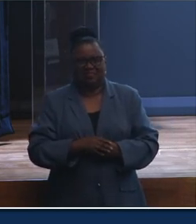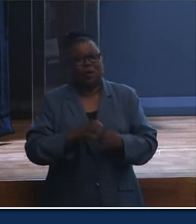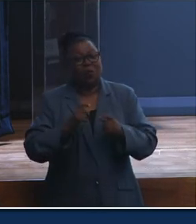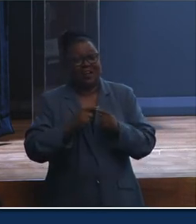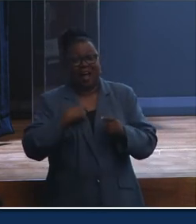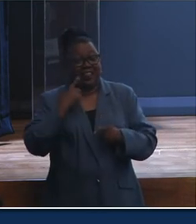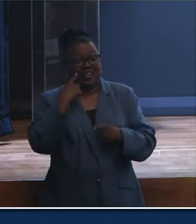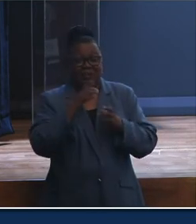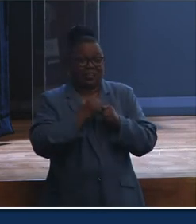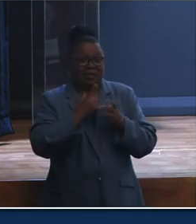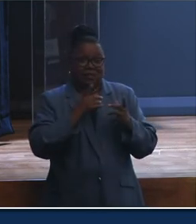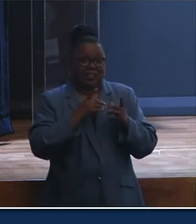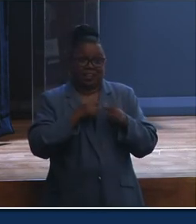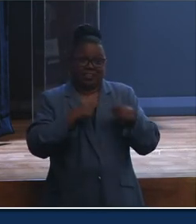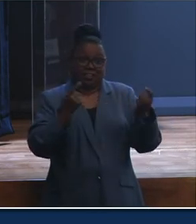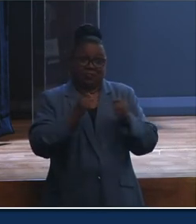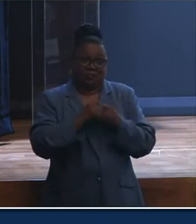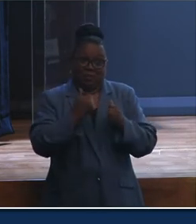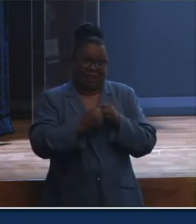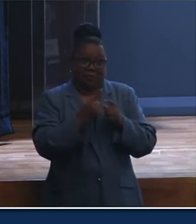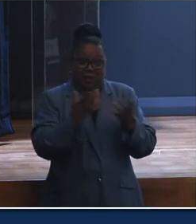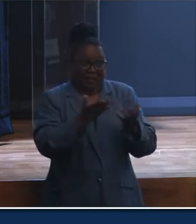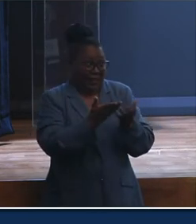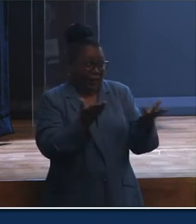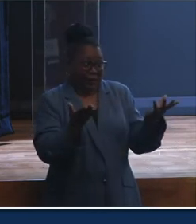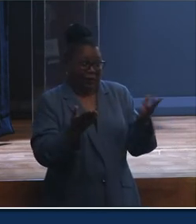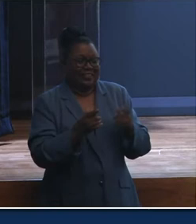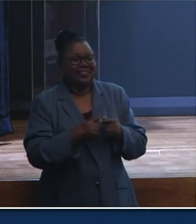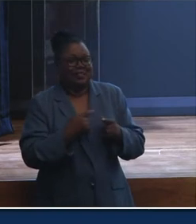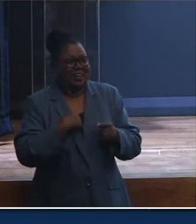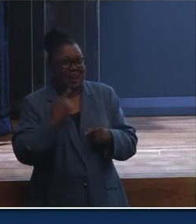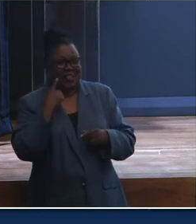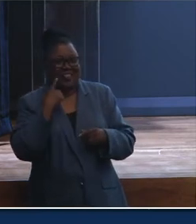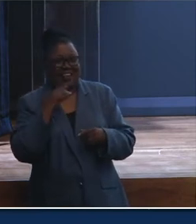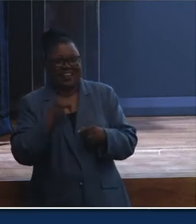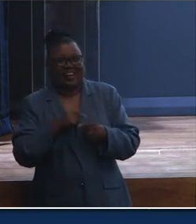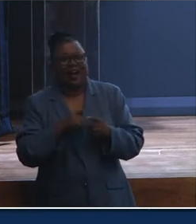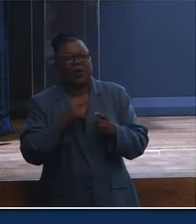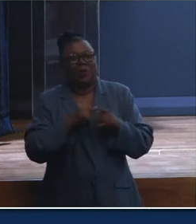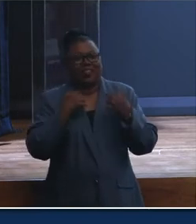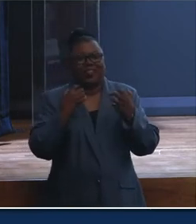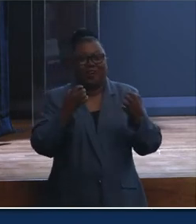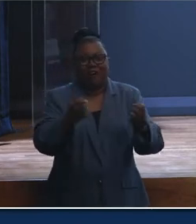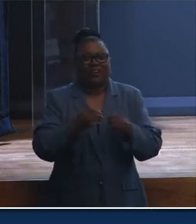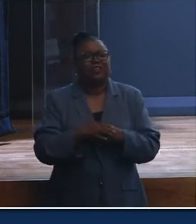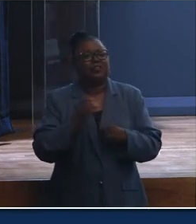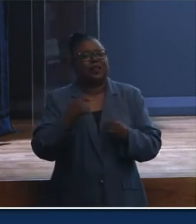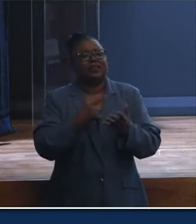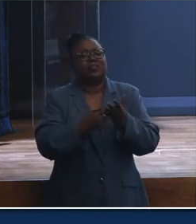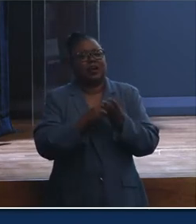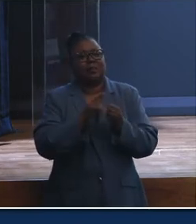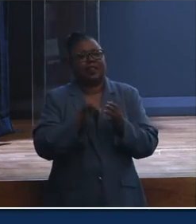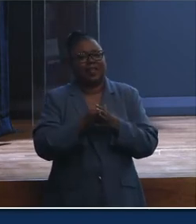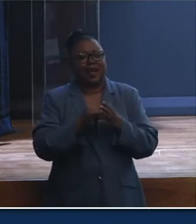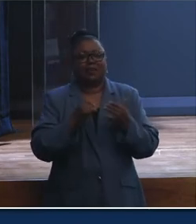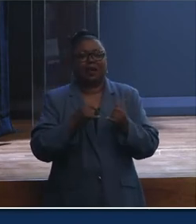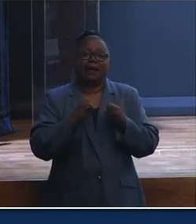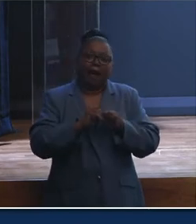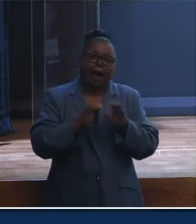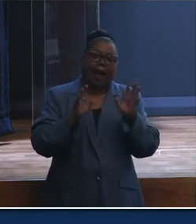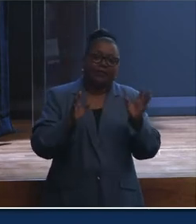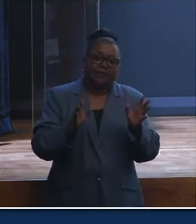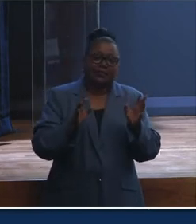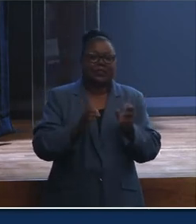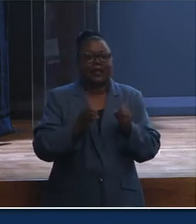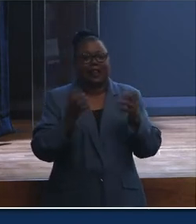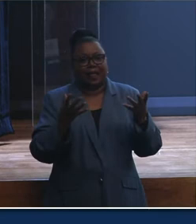Well, I don't think you're going to get much disagreement from anybody up here, and I don't think from the audience. So let's talk about that, right? Obviously,